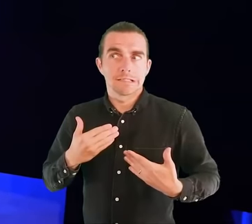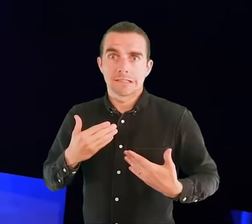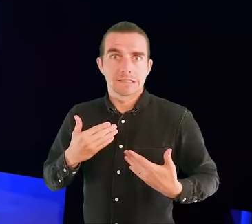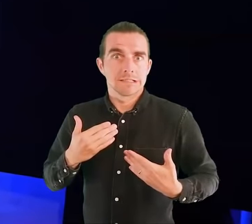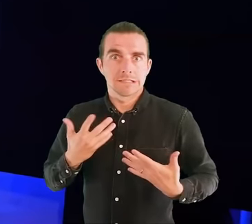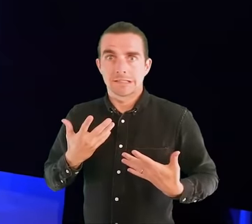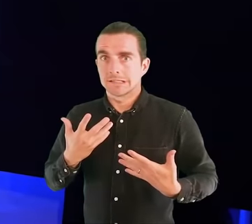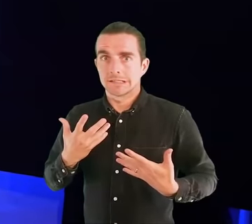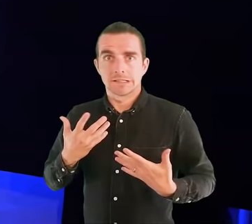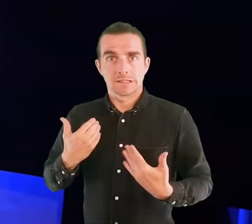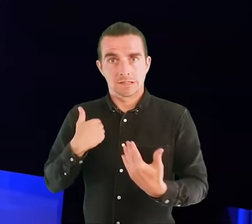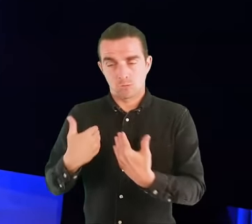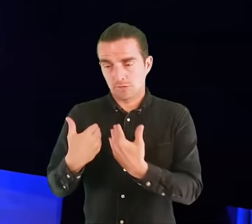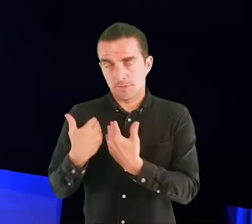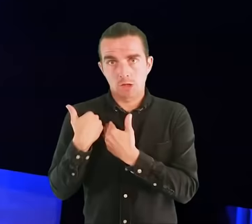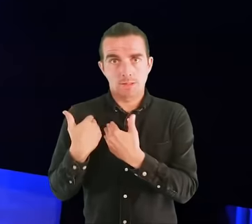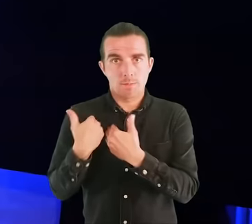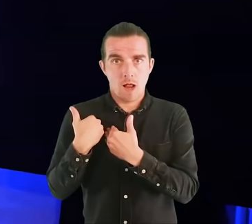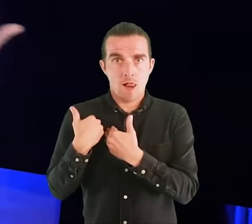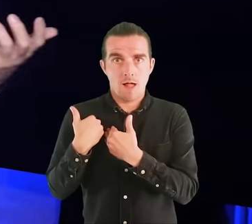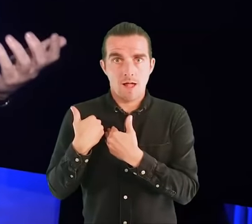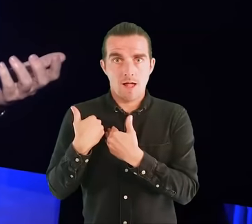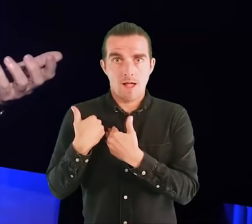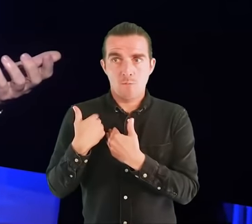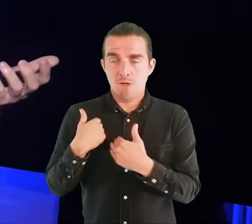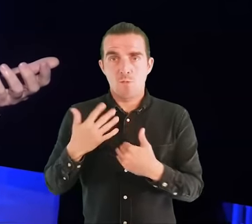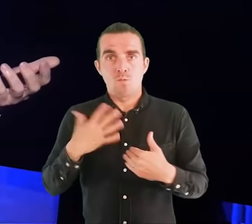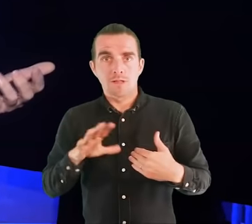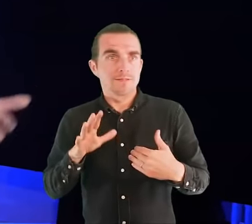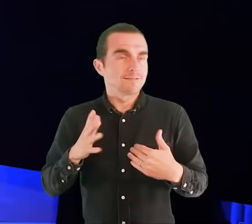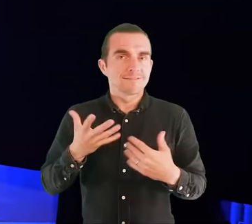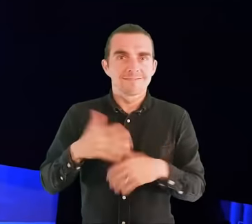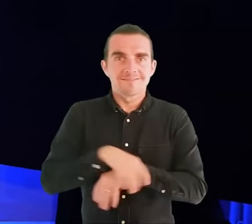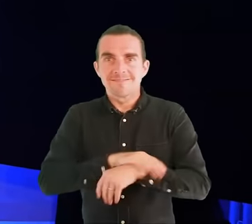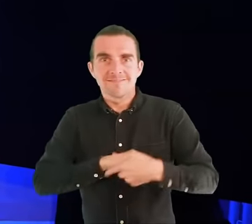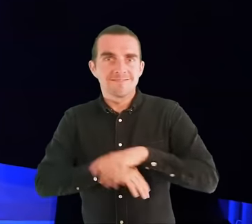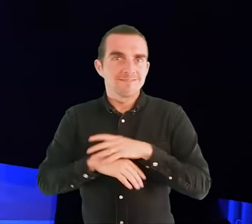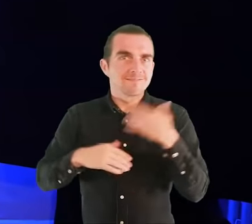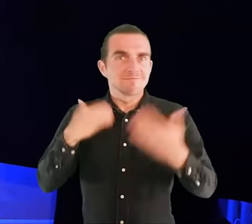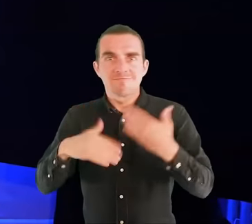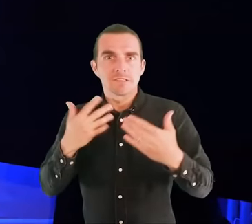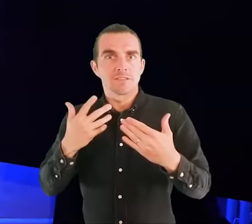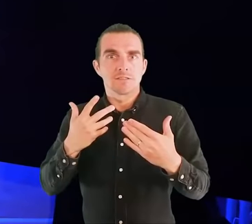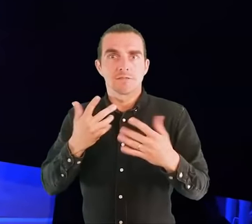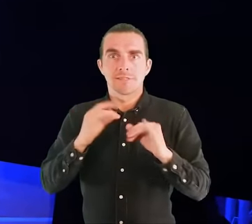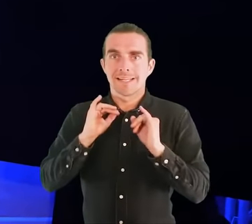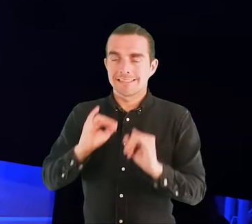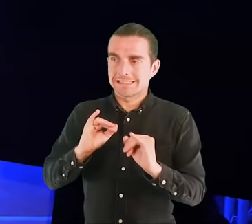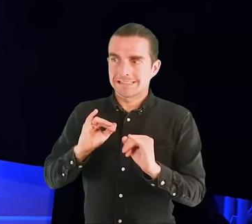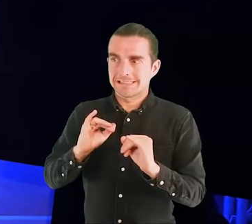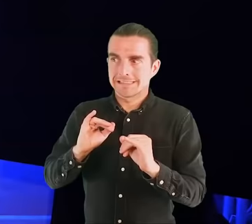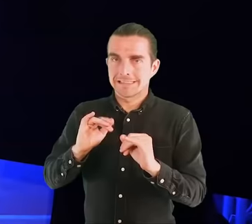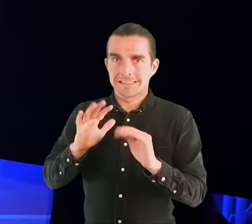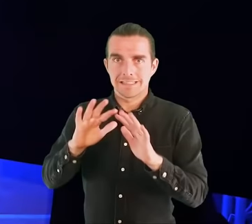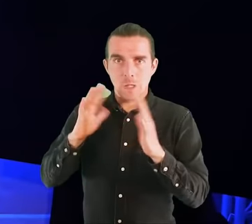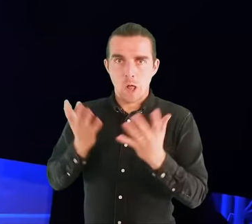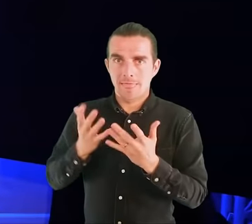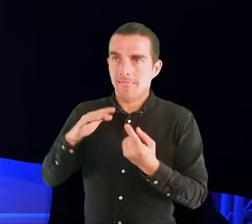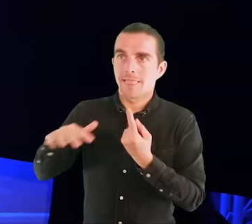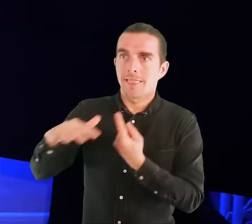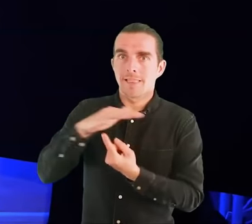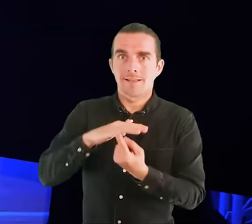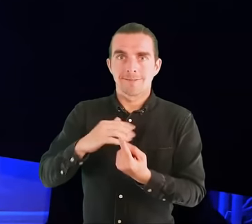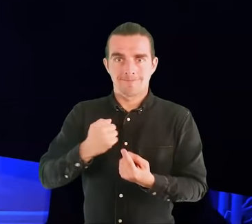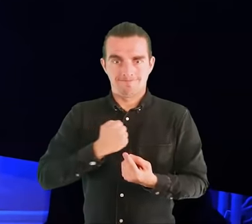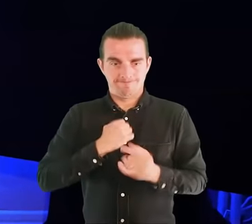For example, we are throwing out plastic instead of recycling. There is now a massive floating island of plastic in the